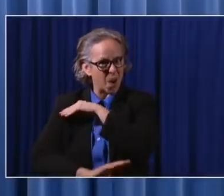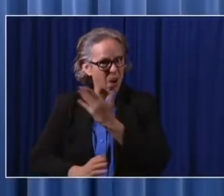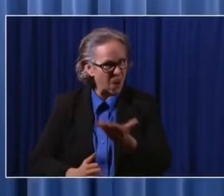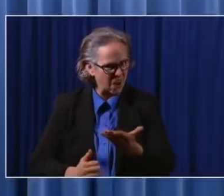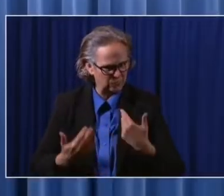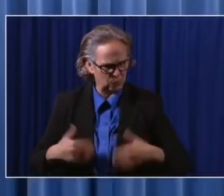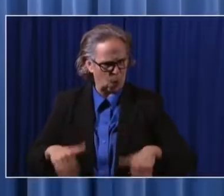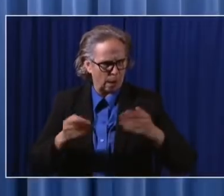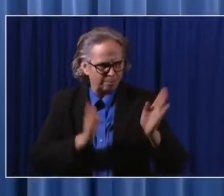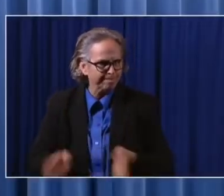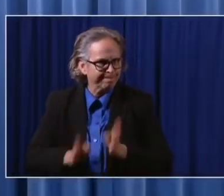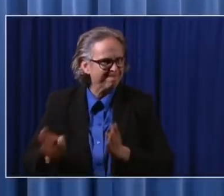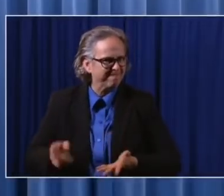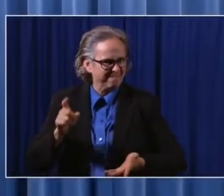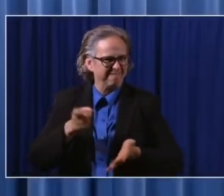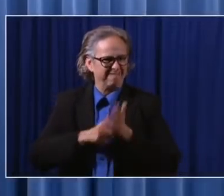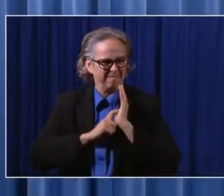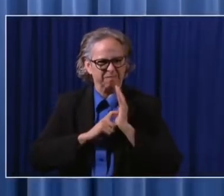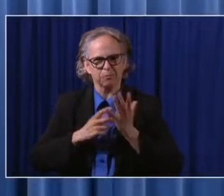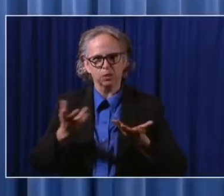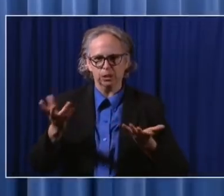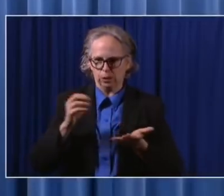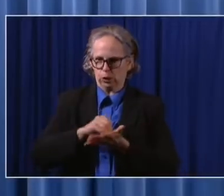returning to campus.